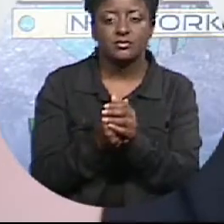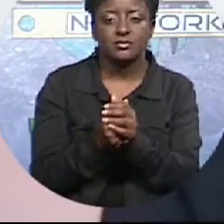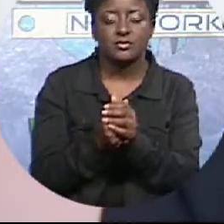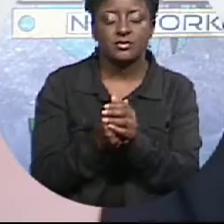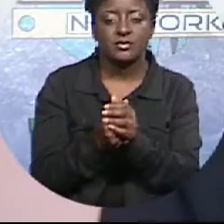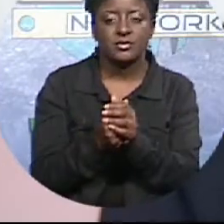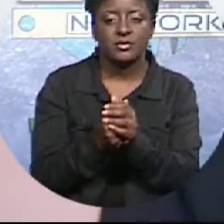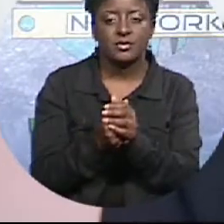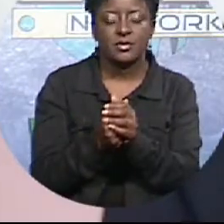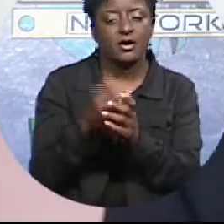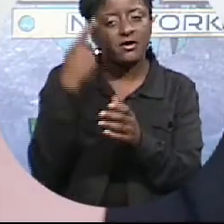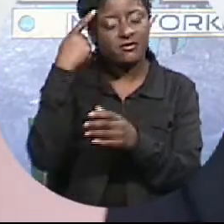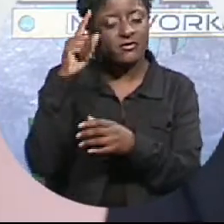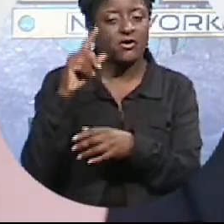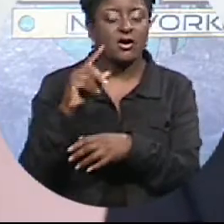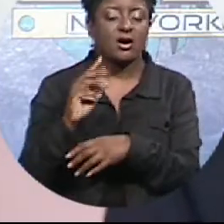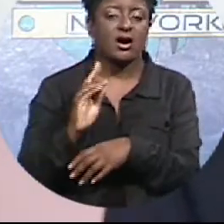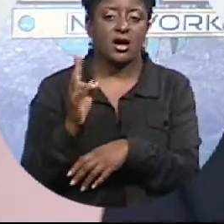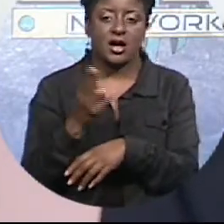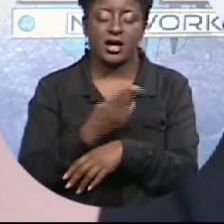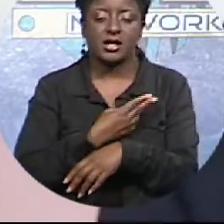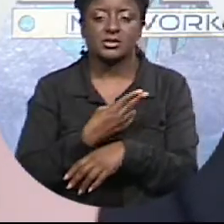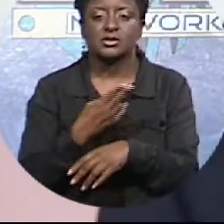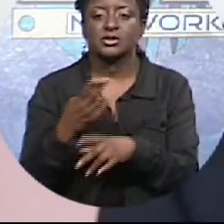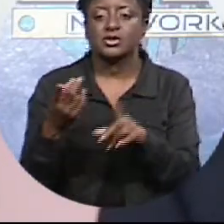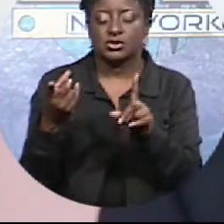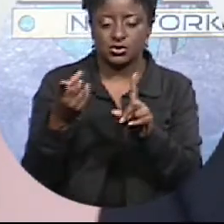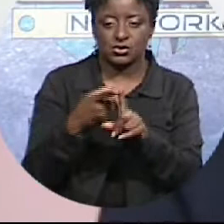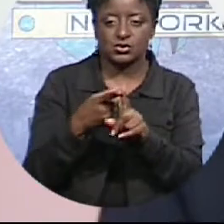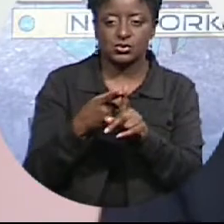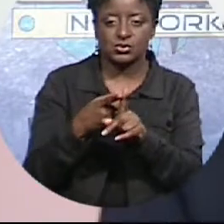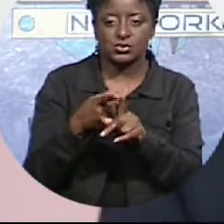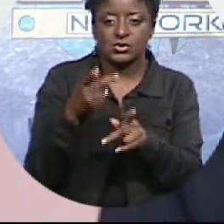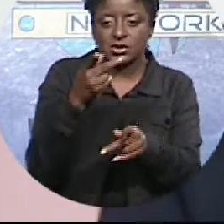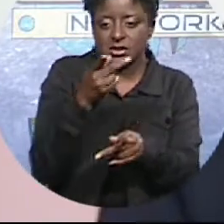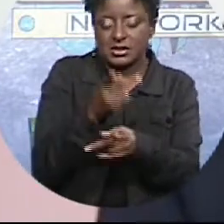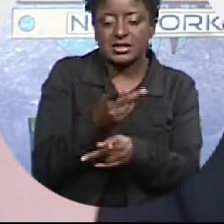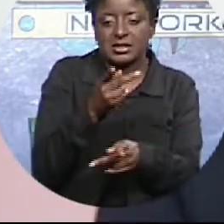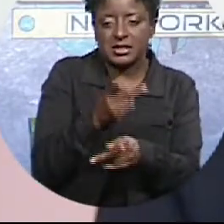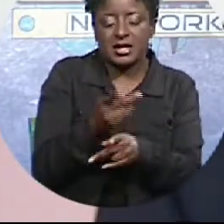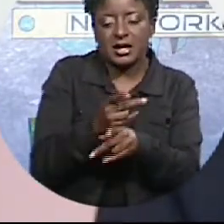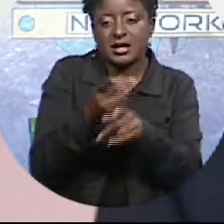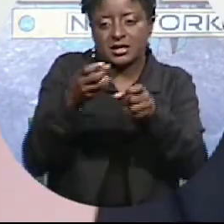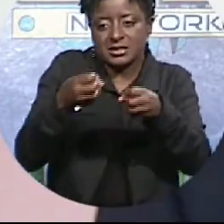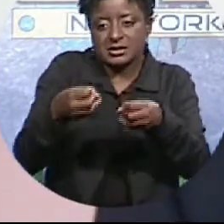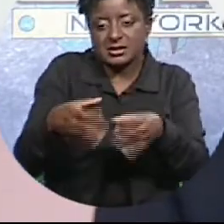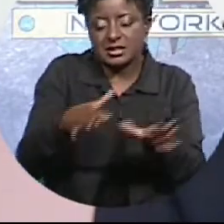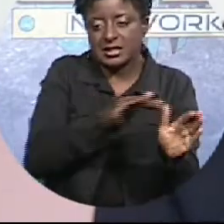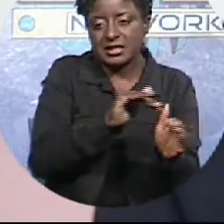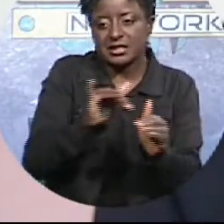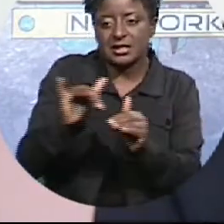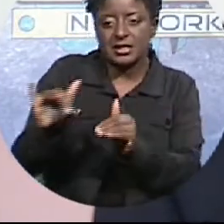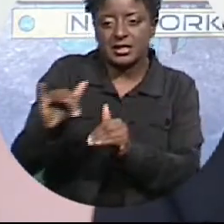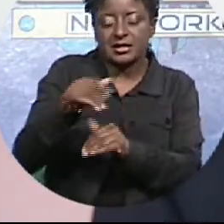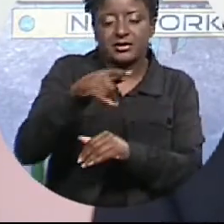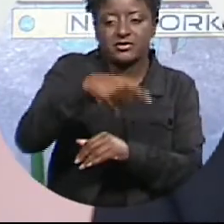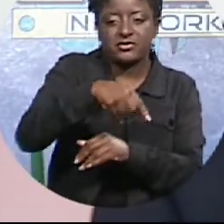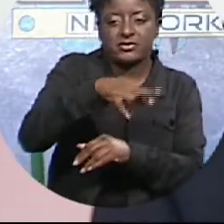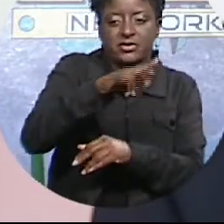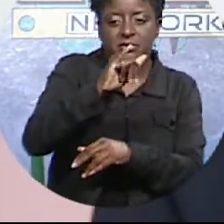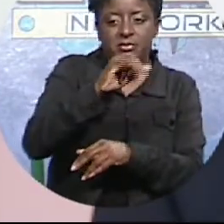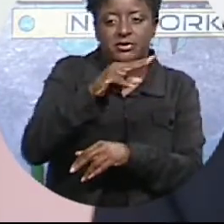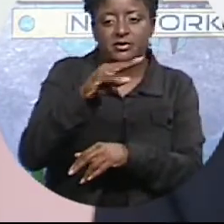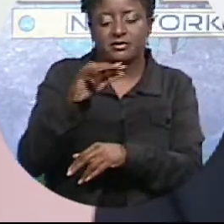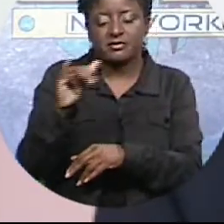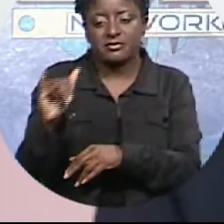willy-nilly abandon the forum, which undergirds public confidence in that financial